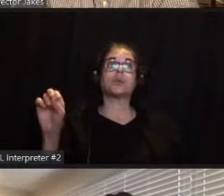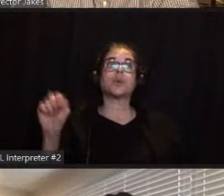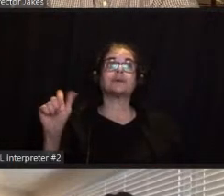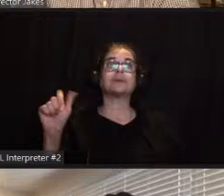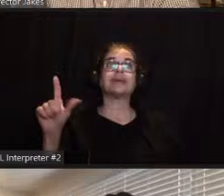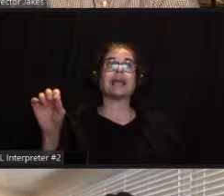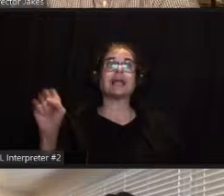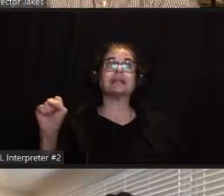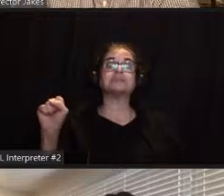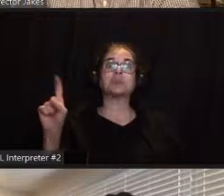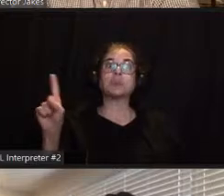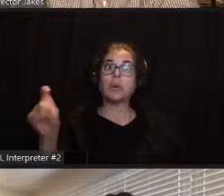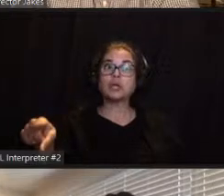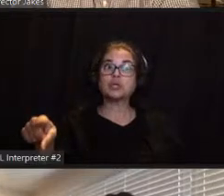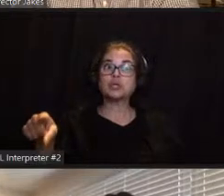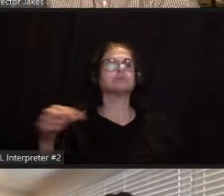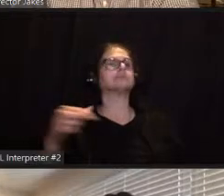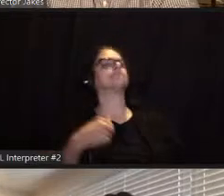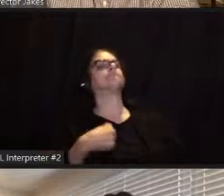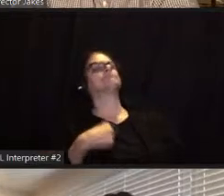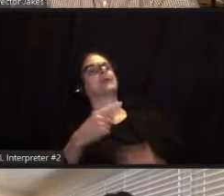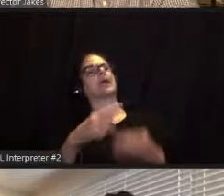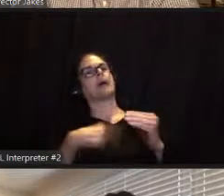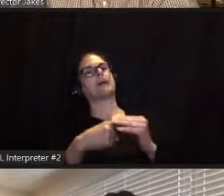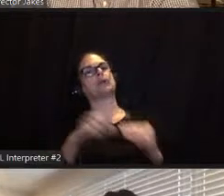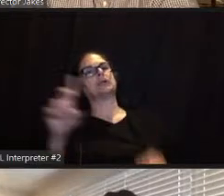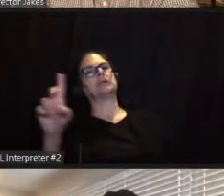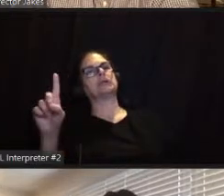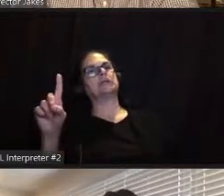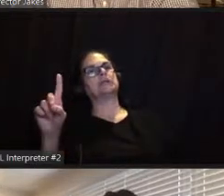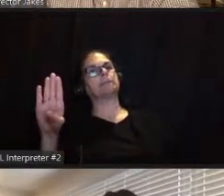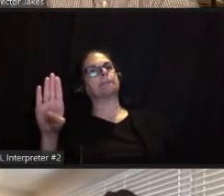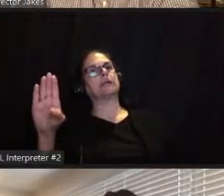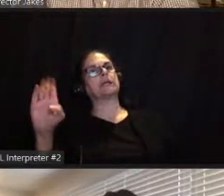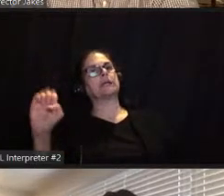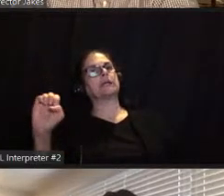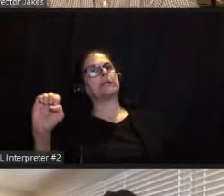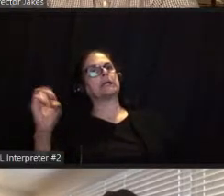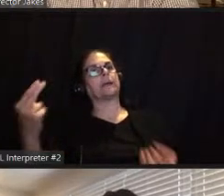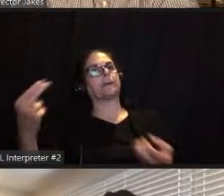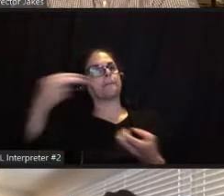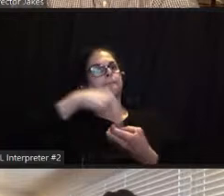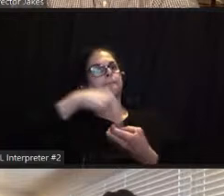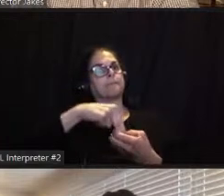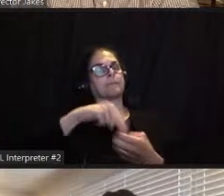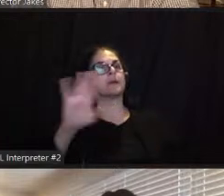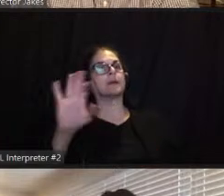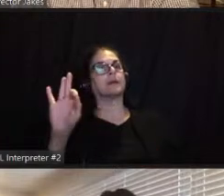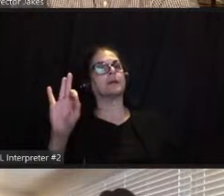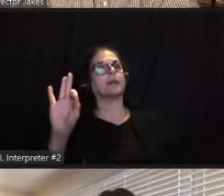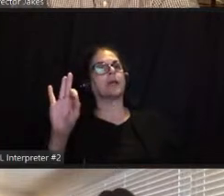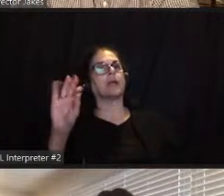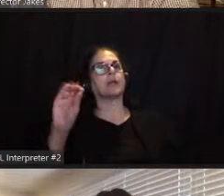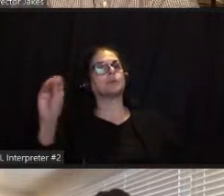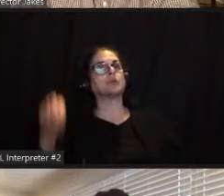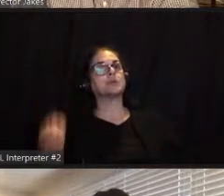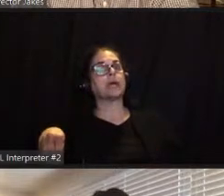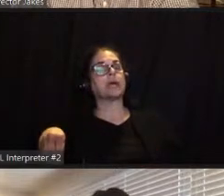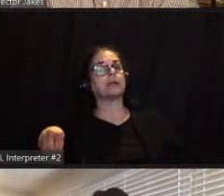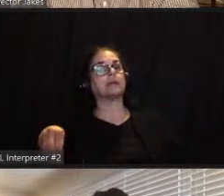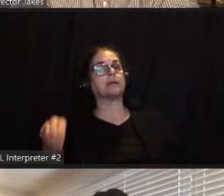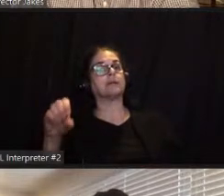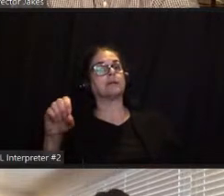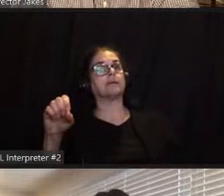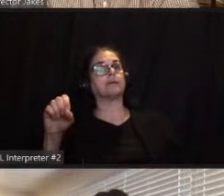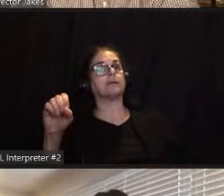No, I guess just with regards to the DBE participation, it's 9% of the contract. Did we do everything